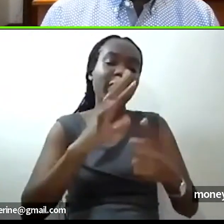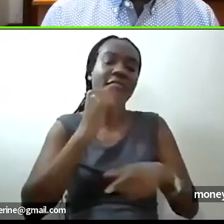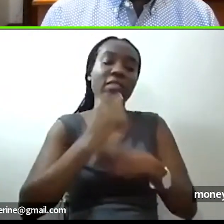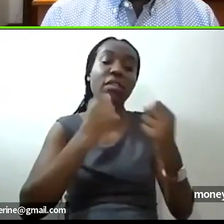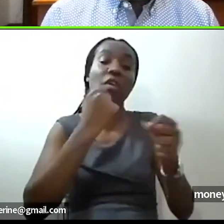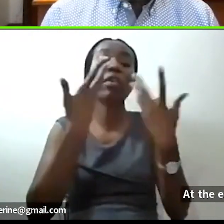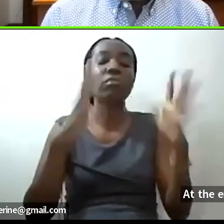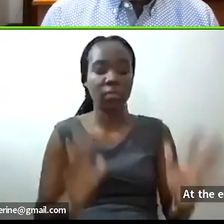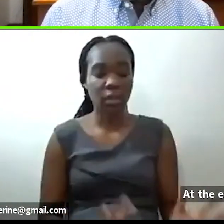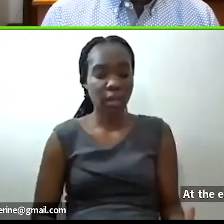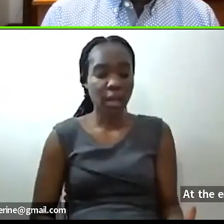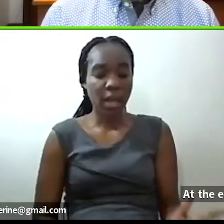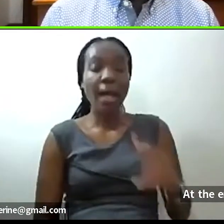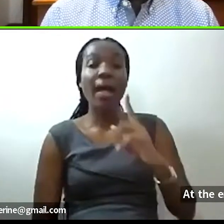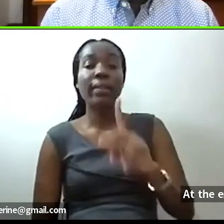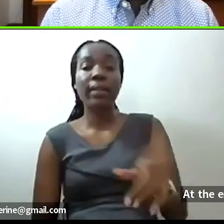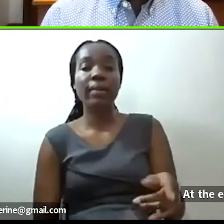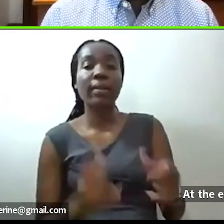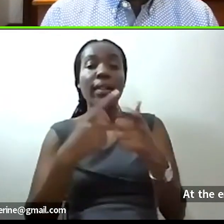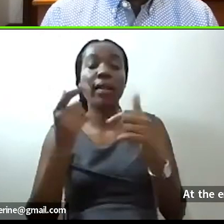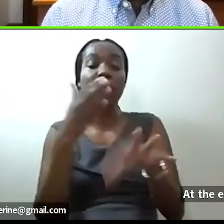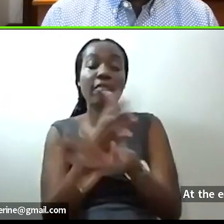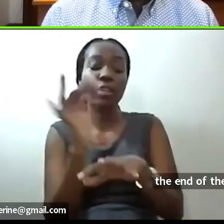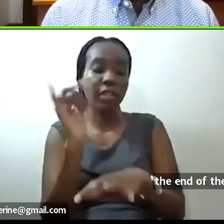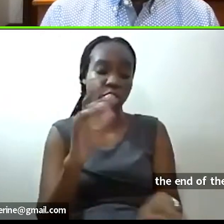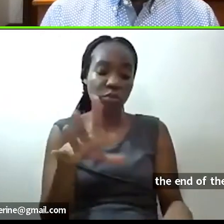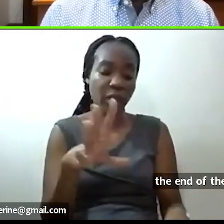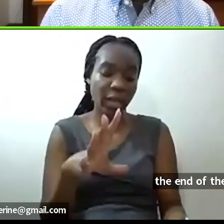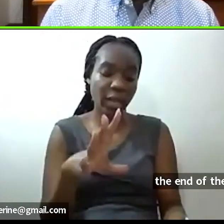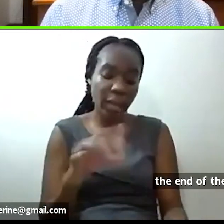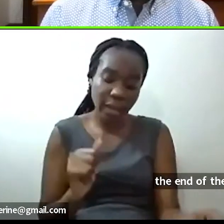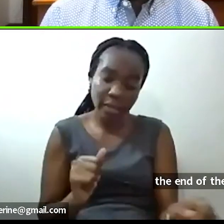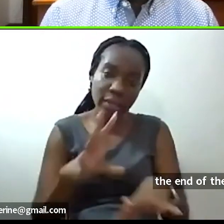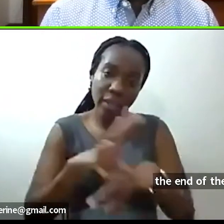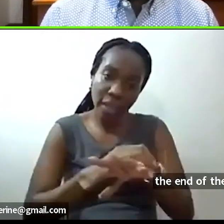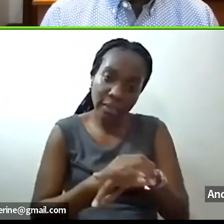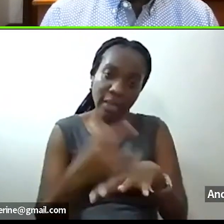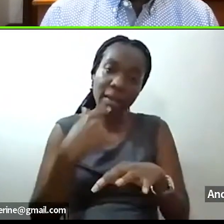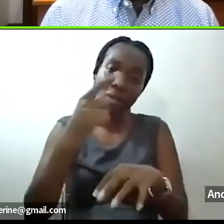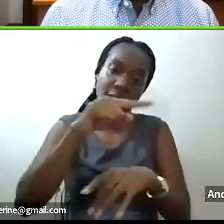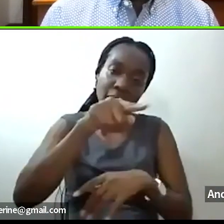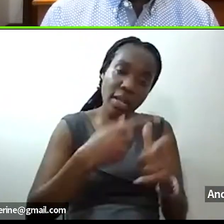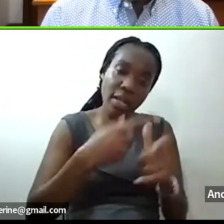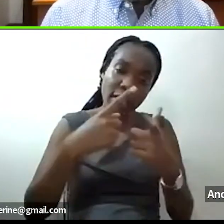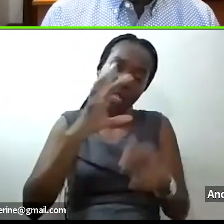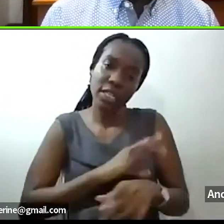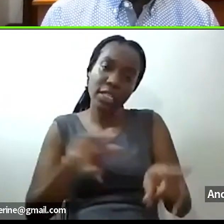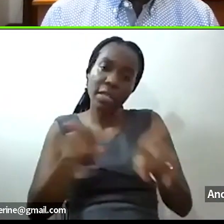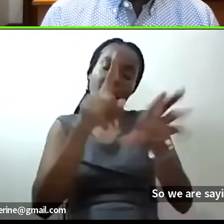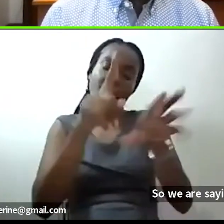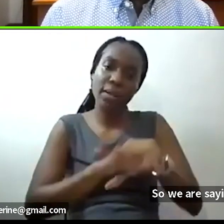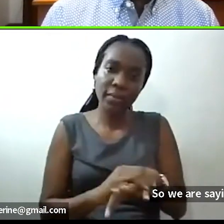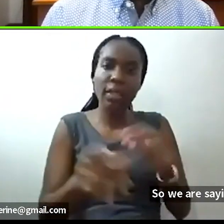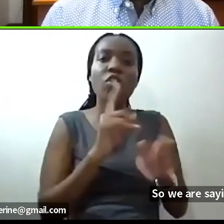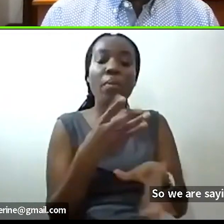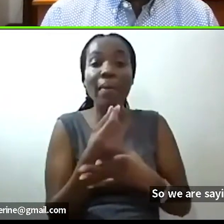get back your 100,000 and the last interest payment. So we are saying it's a source of income because you're getting money by